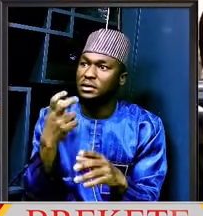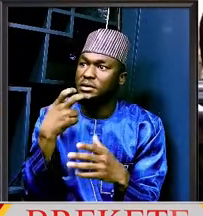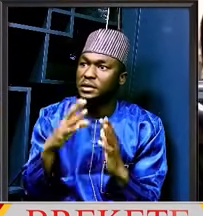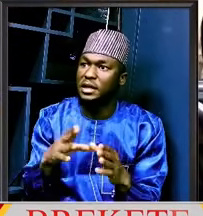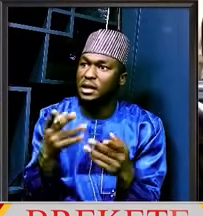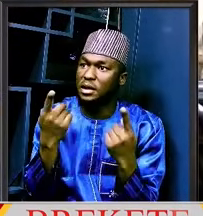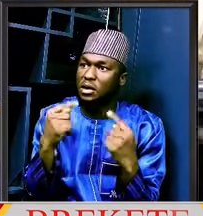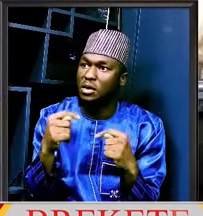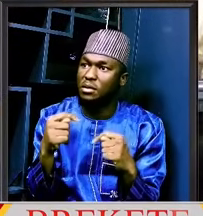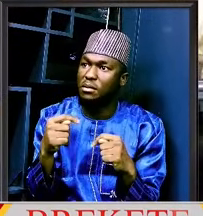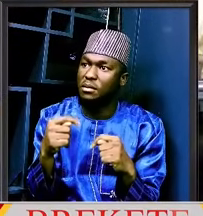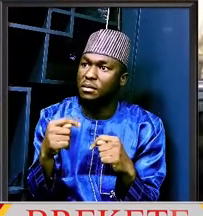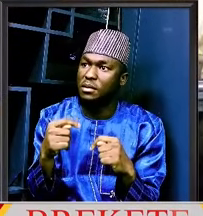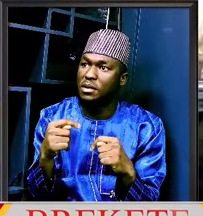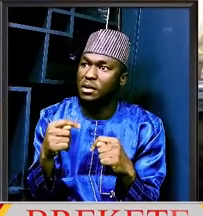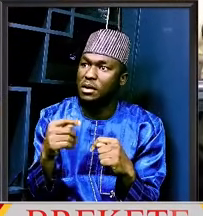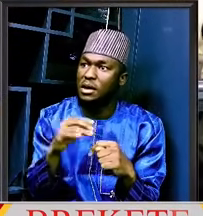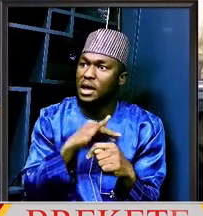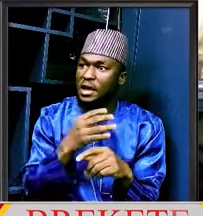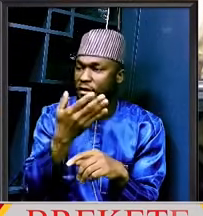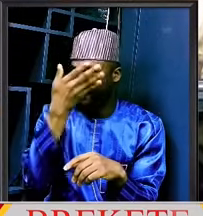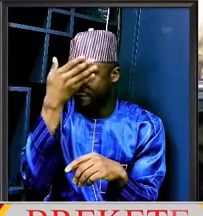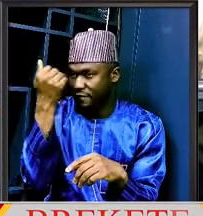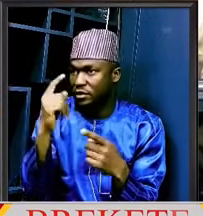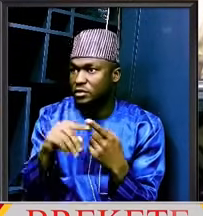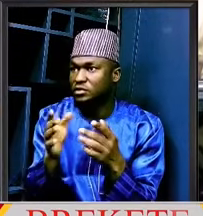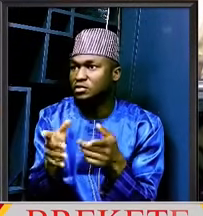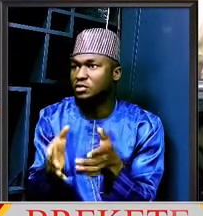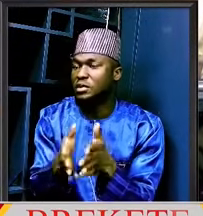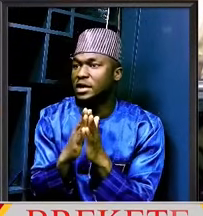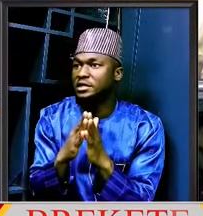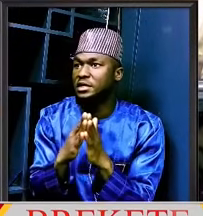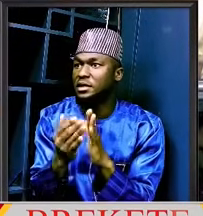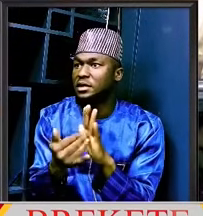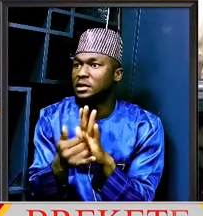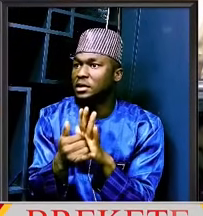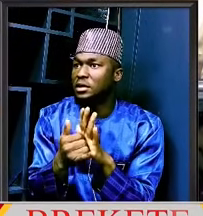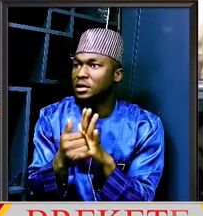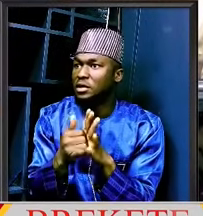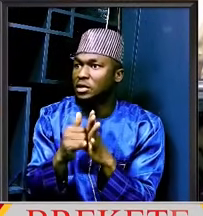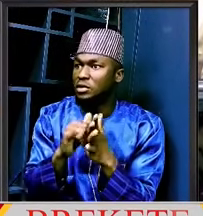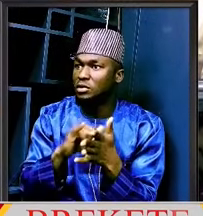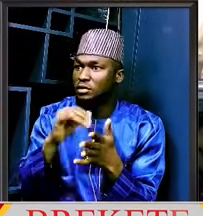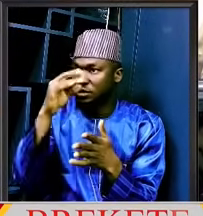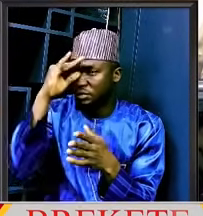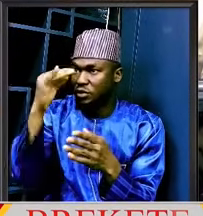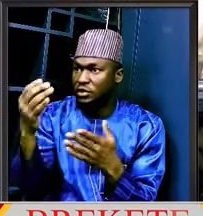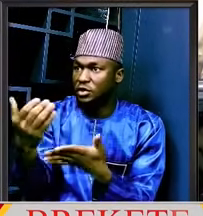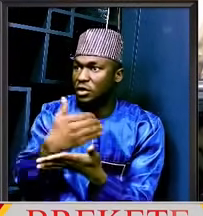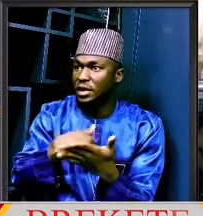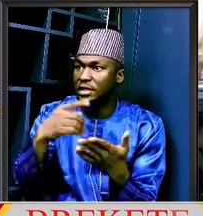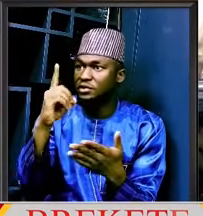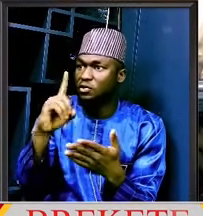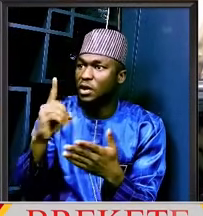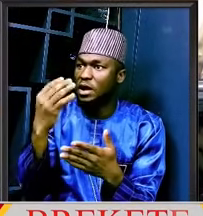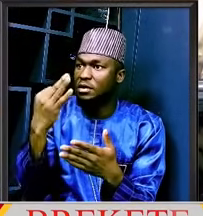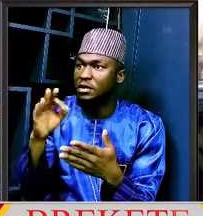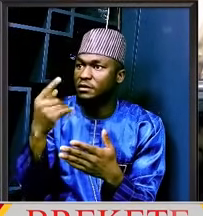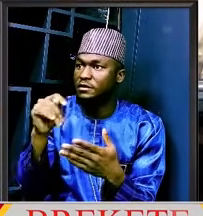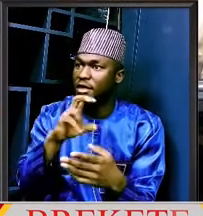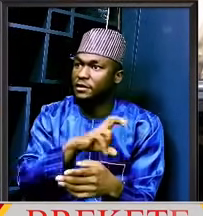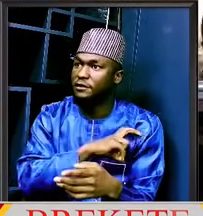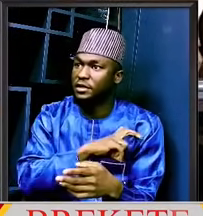came. And I forgot to answer. Those boys collected one of the police weapons. Yes. They collect their